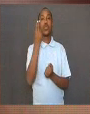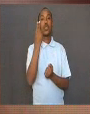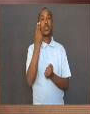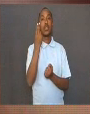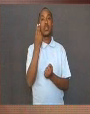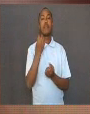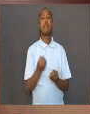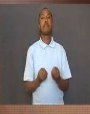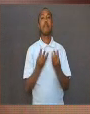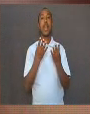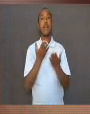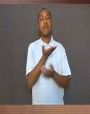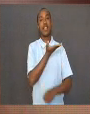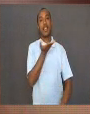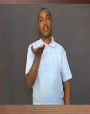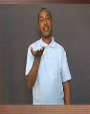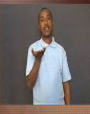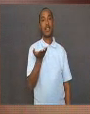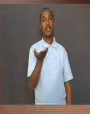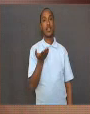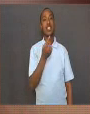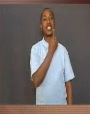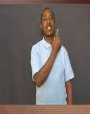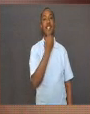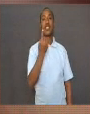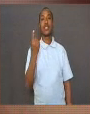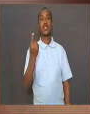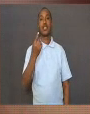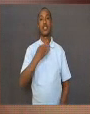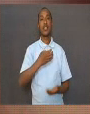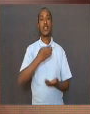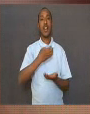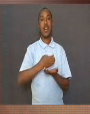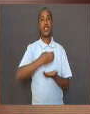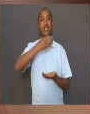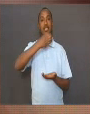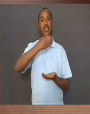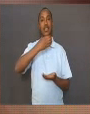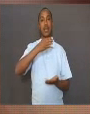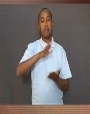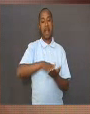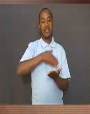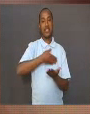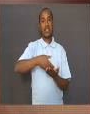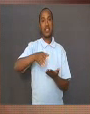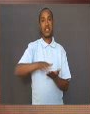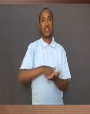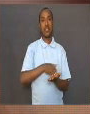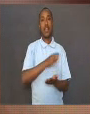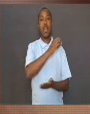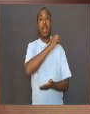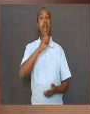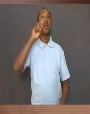is used in many materials such as glass,